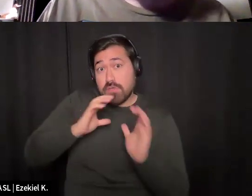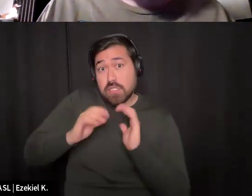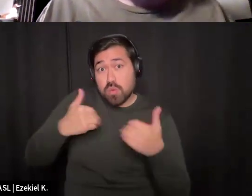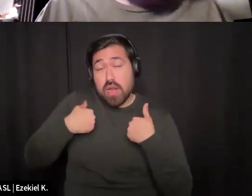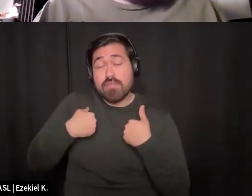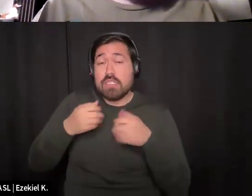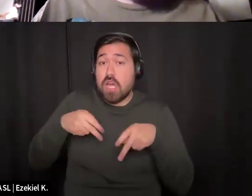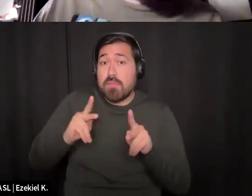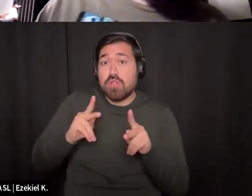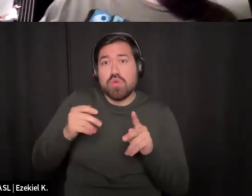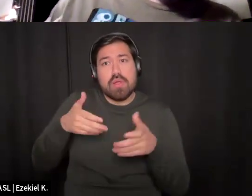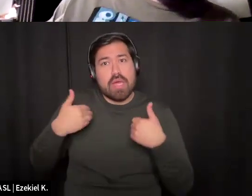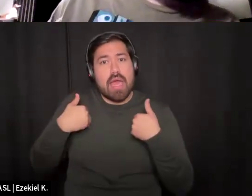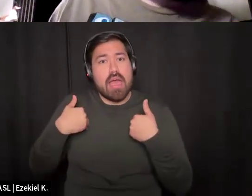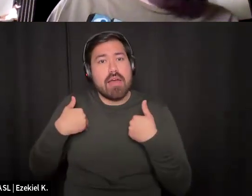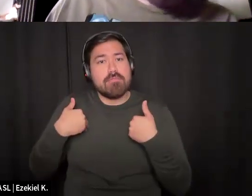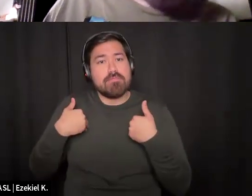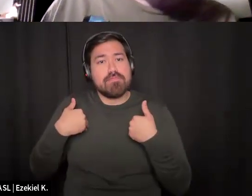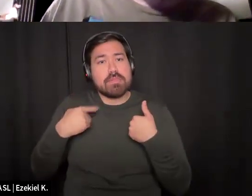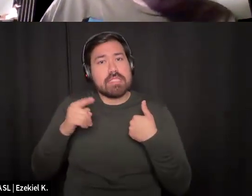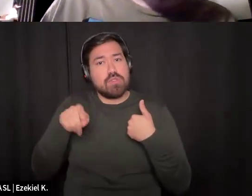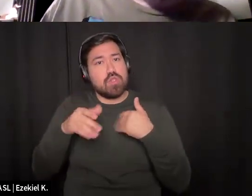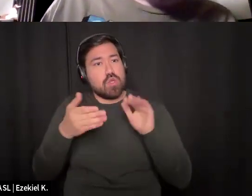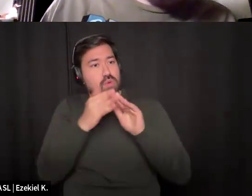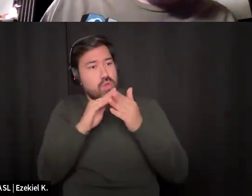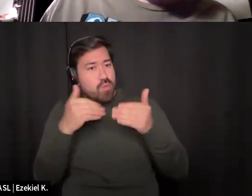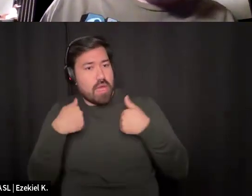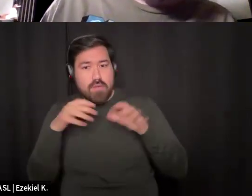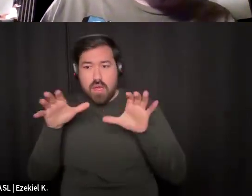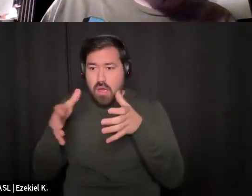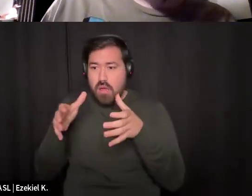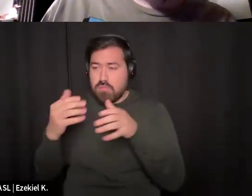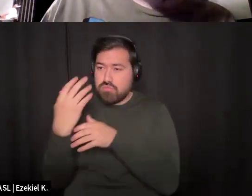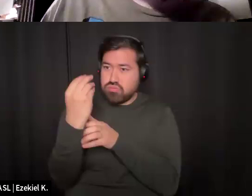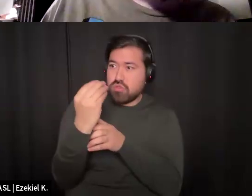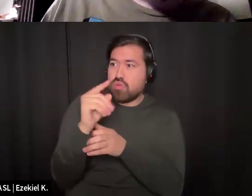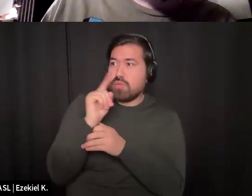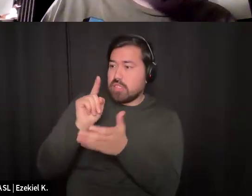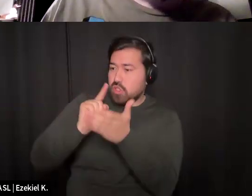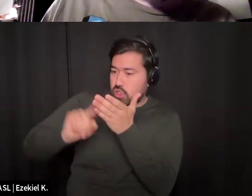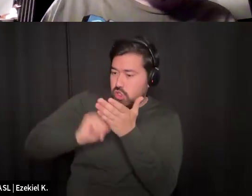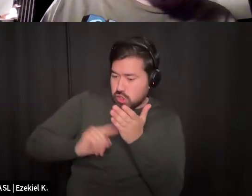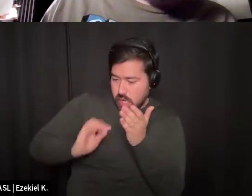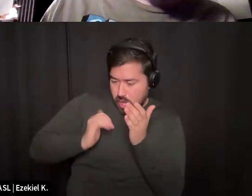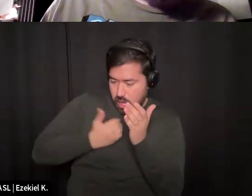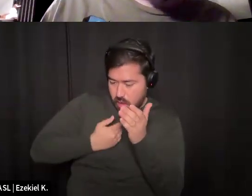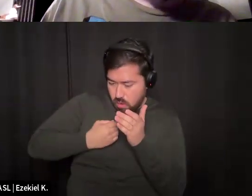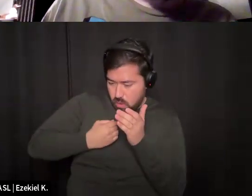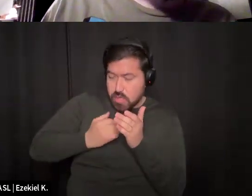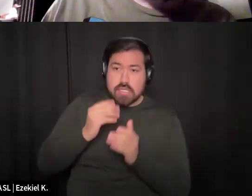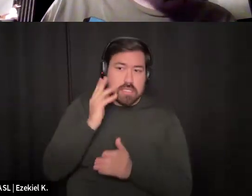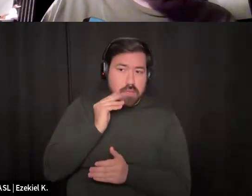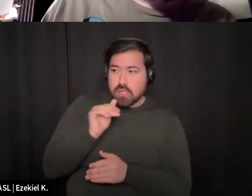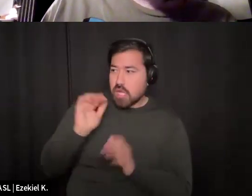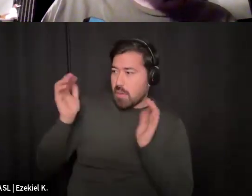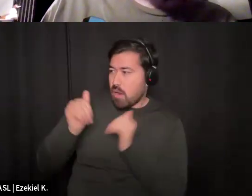the opportunities that we have when we're in community together is to check our own experiences with others, right?